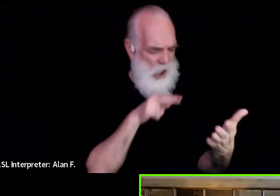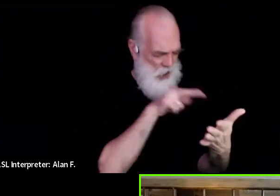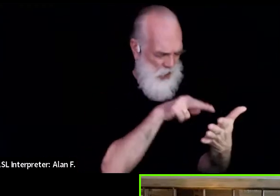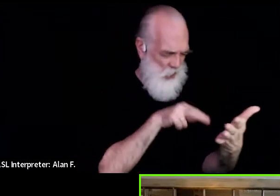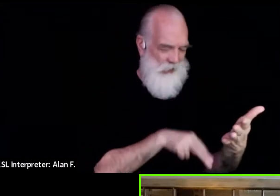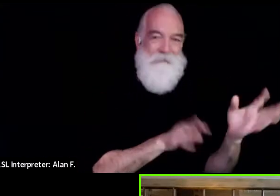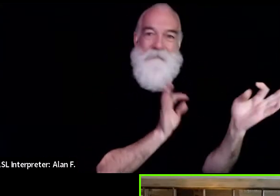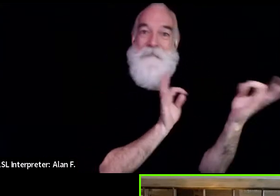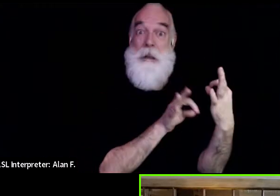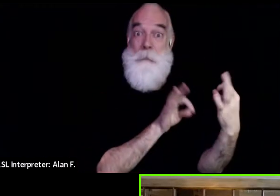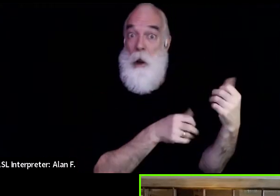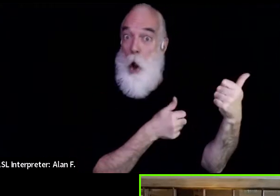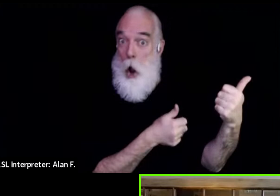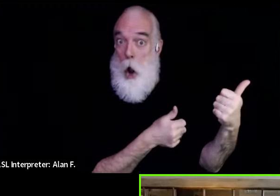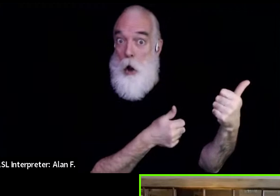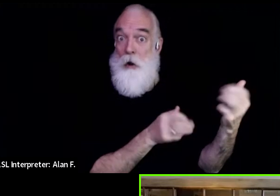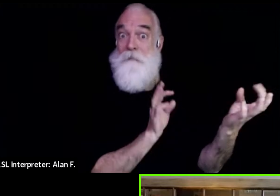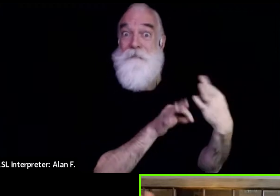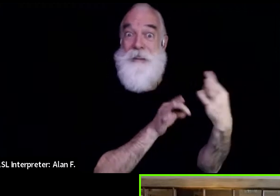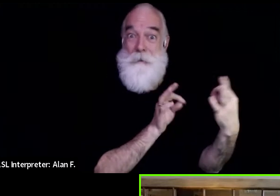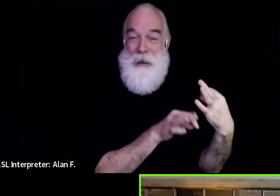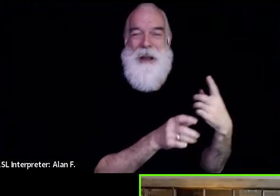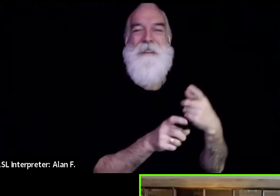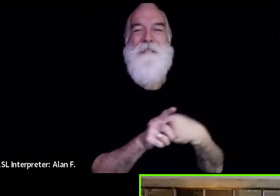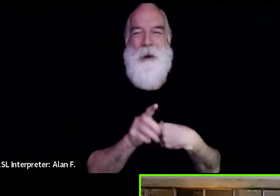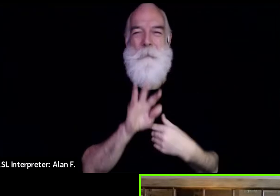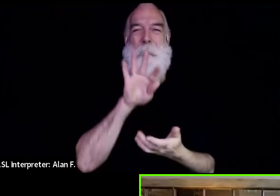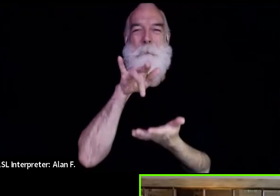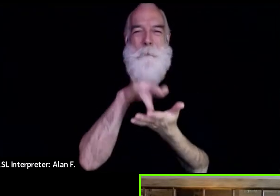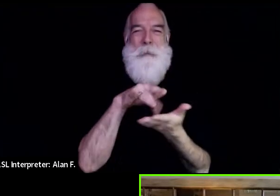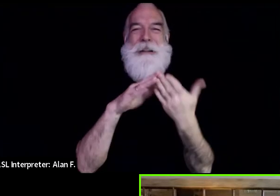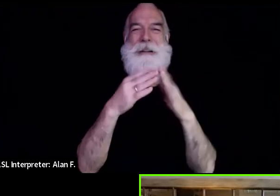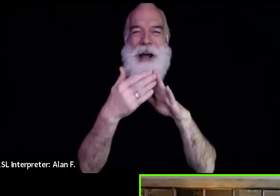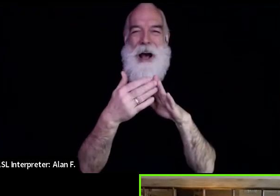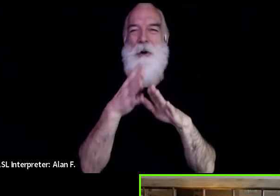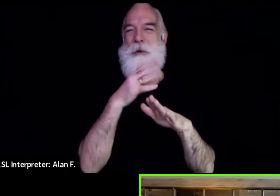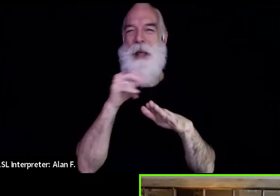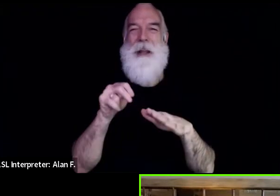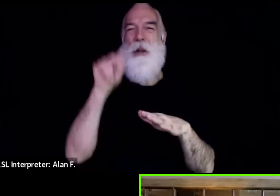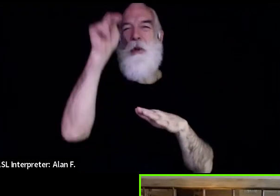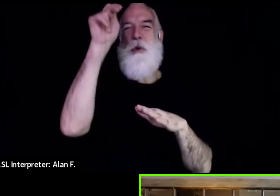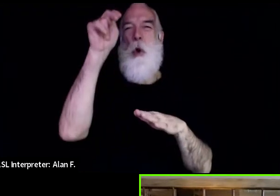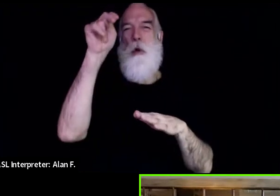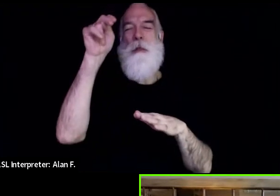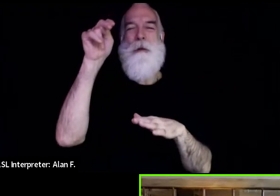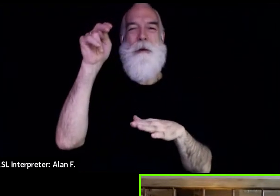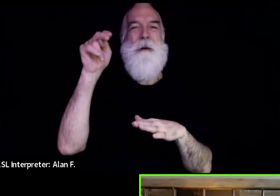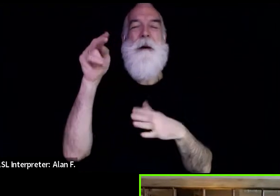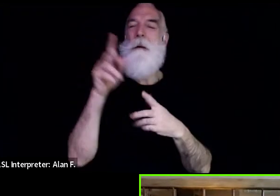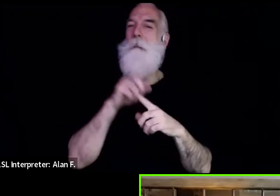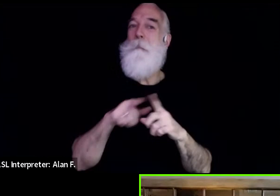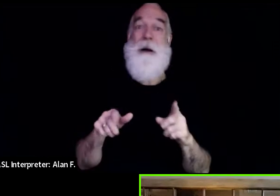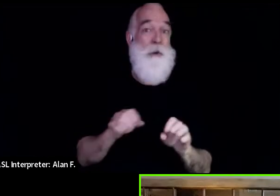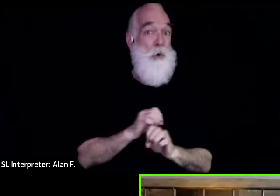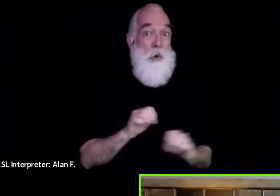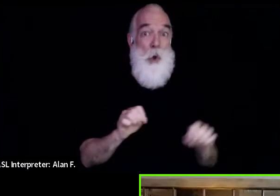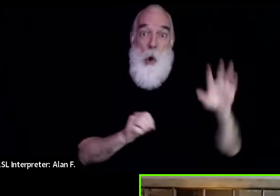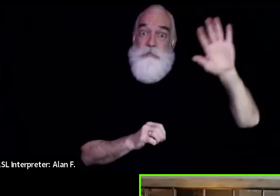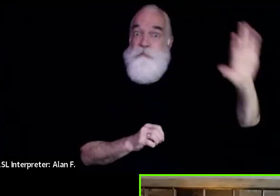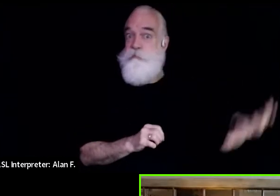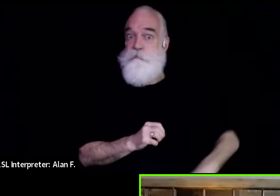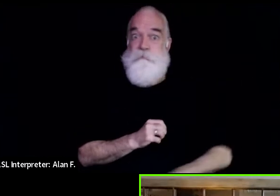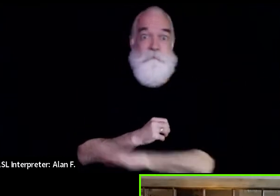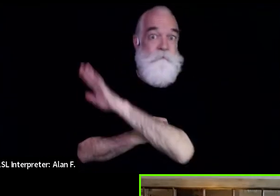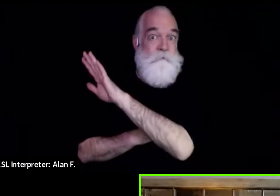great feedback from Midtown and from Buckhead, but I don't have any feedback for my